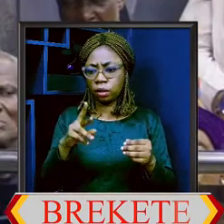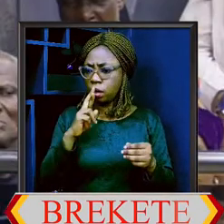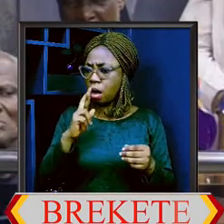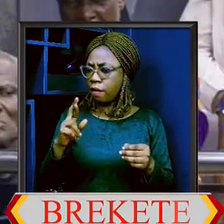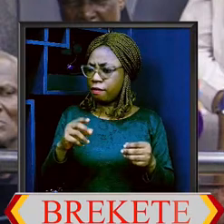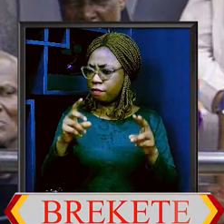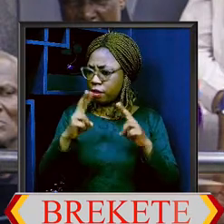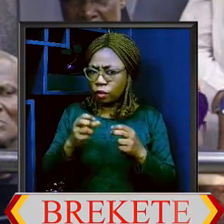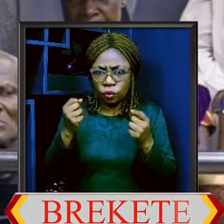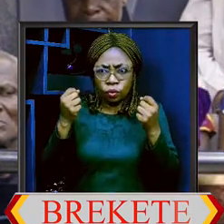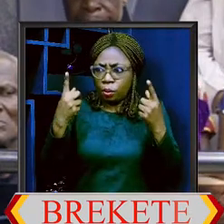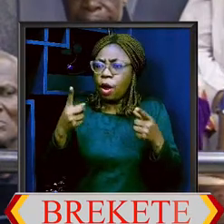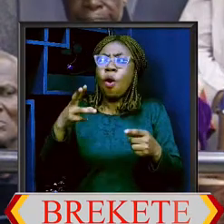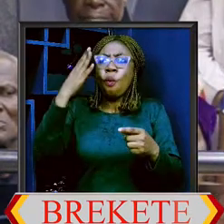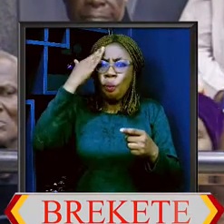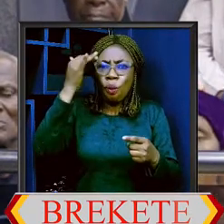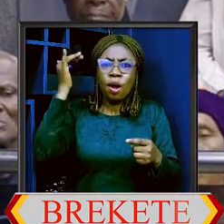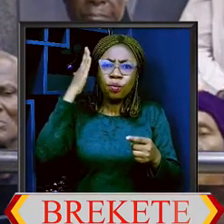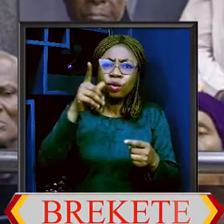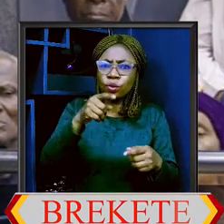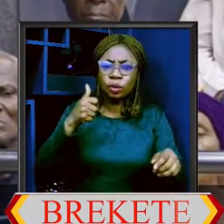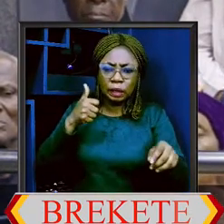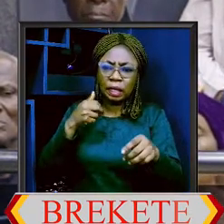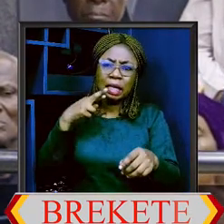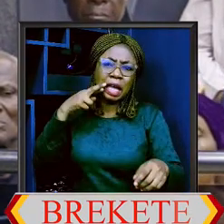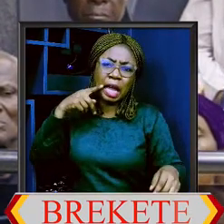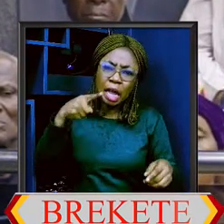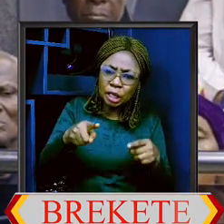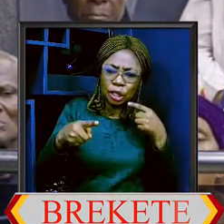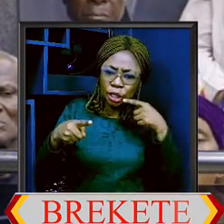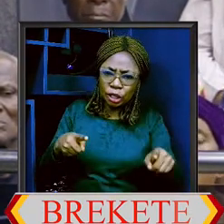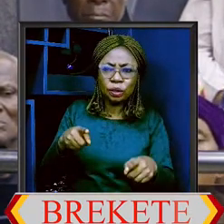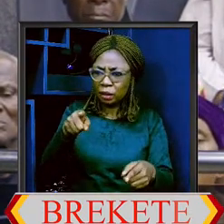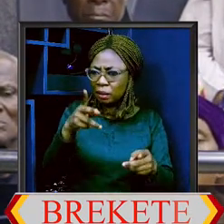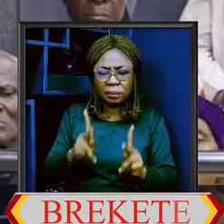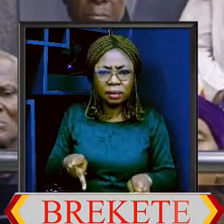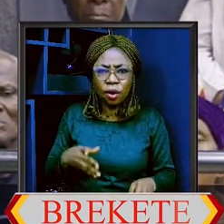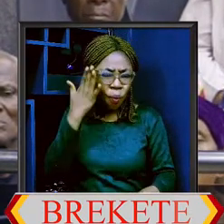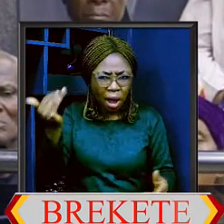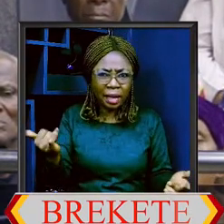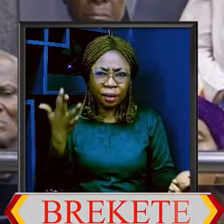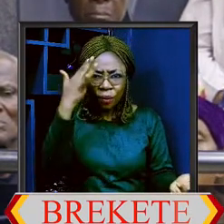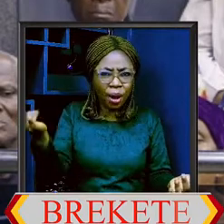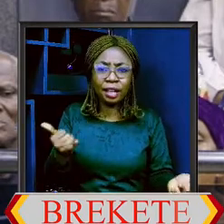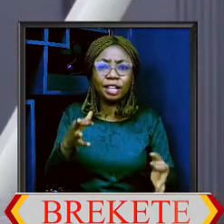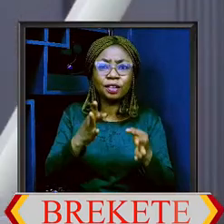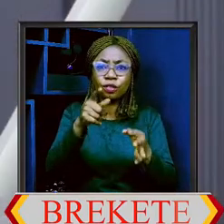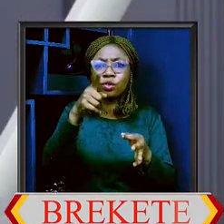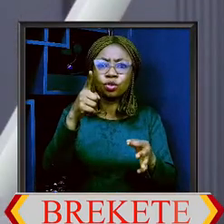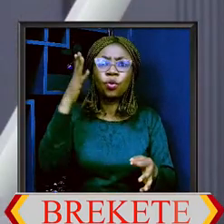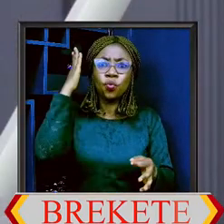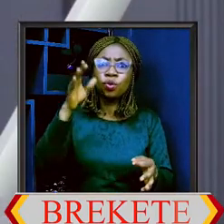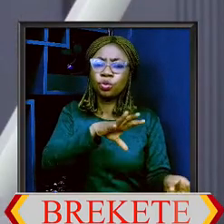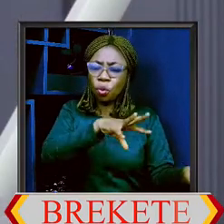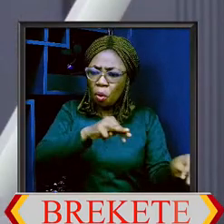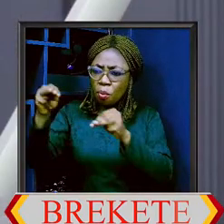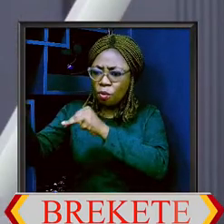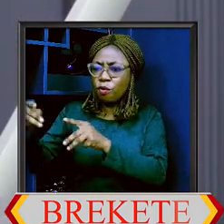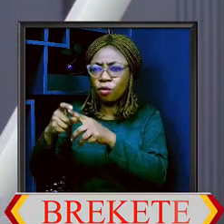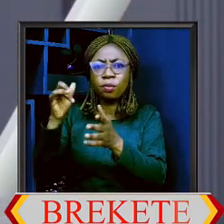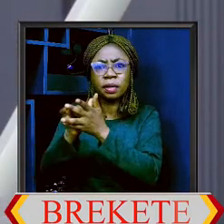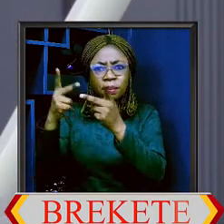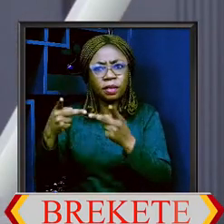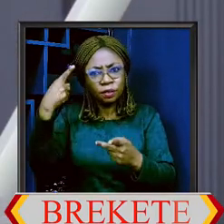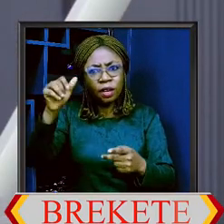surprised say why will you abuse this officer yes why will you do that if it is you will you par from that for another